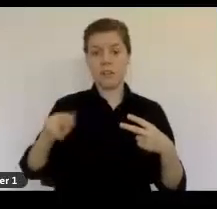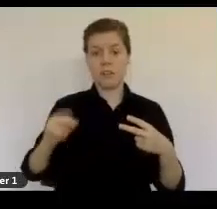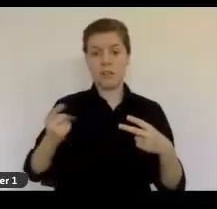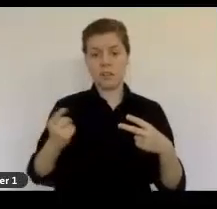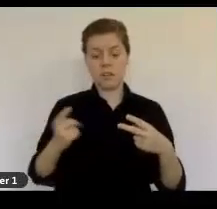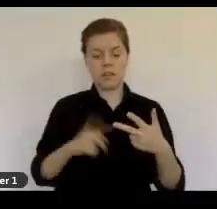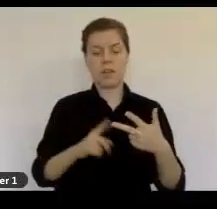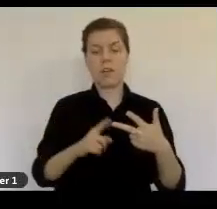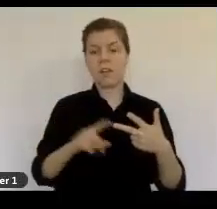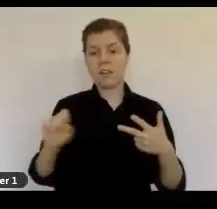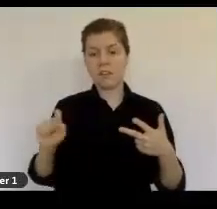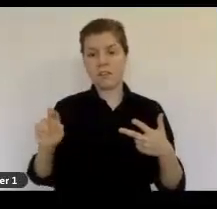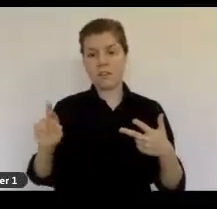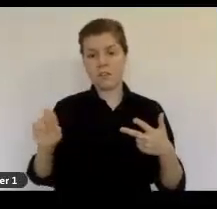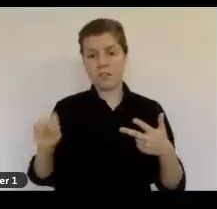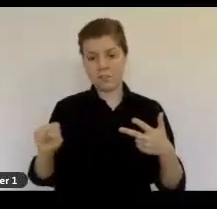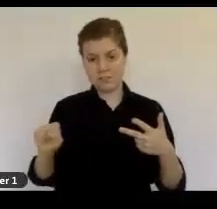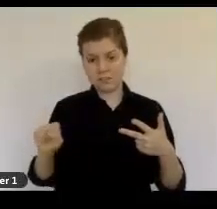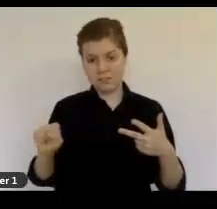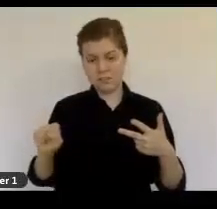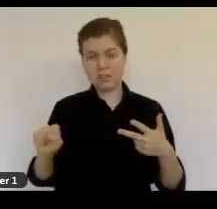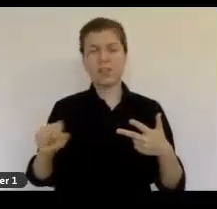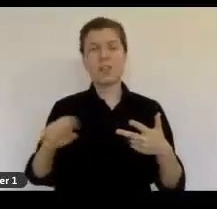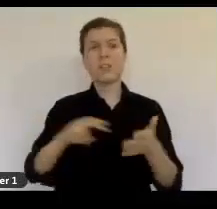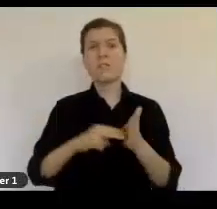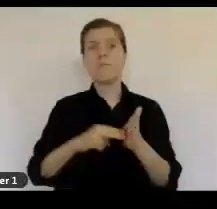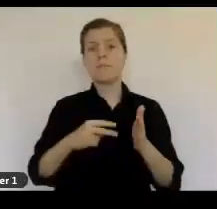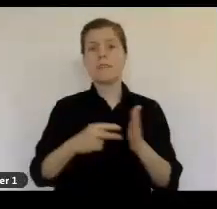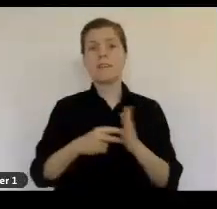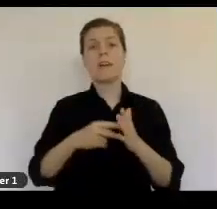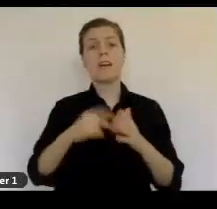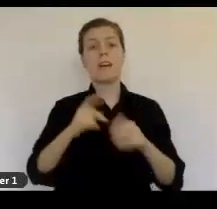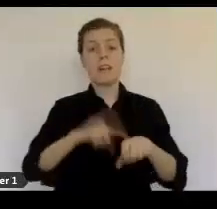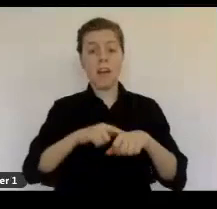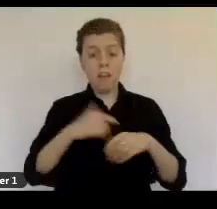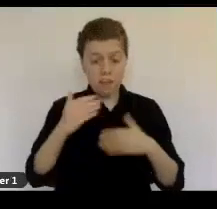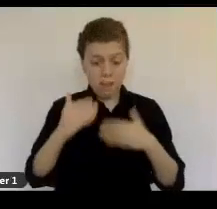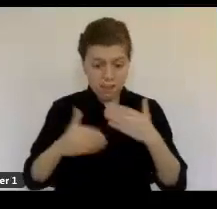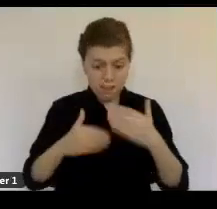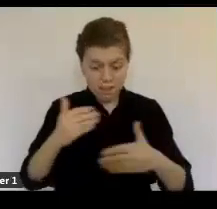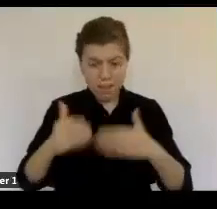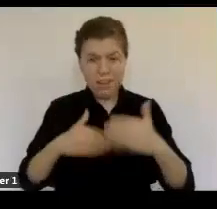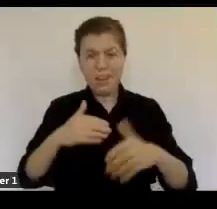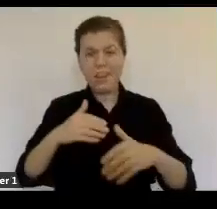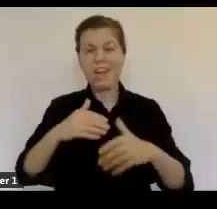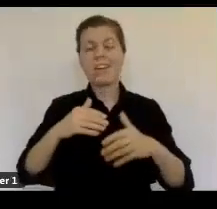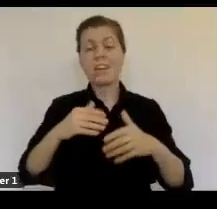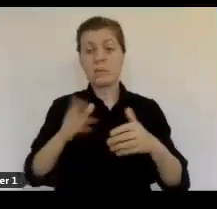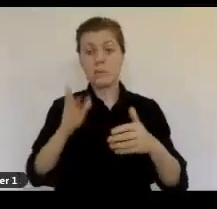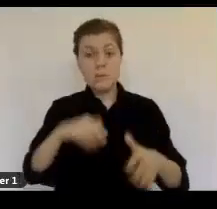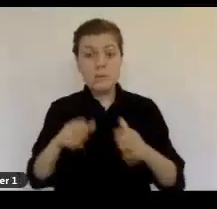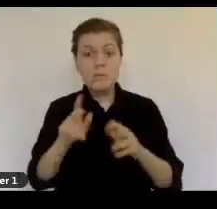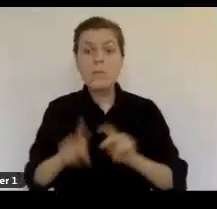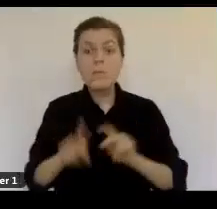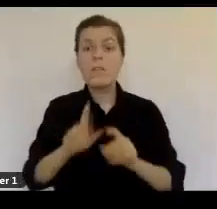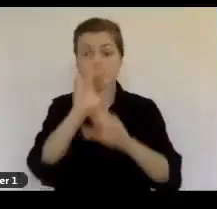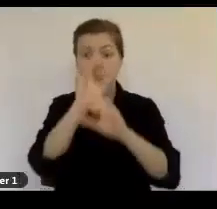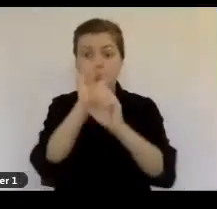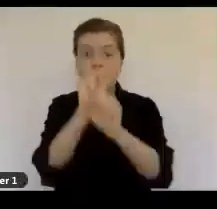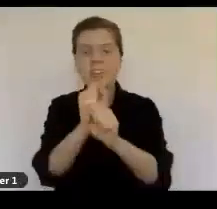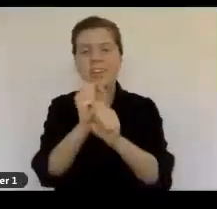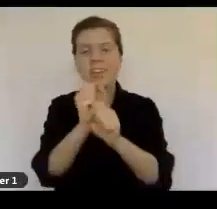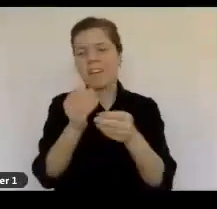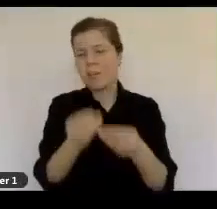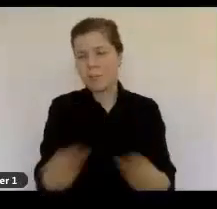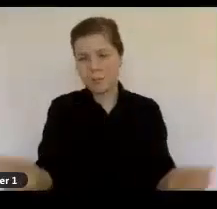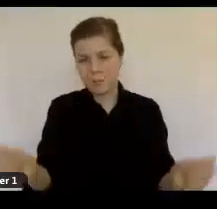West Africa, in the wake of H1N1, over time, the interest fades. And over a little